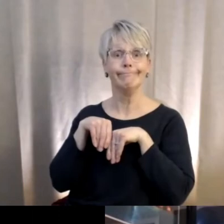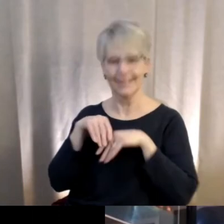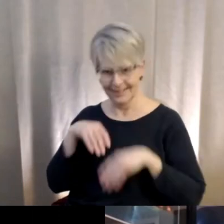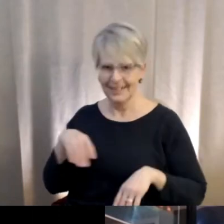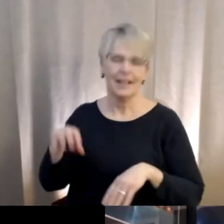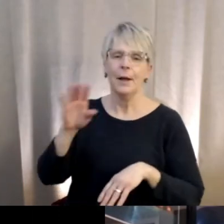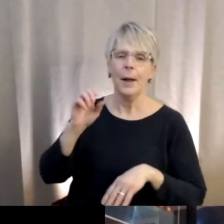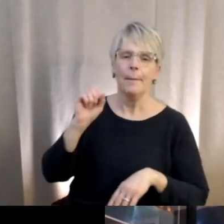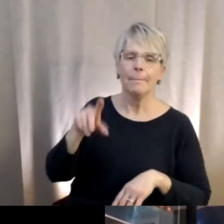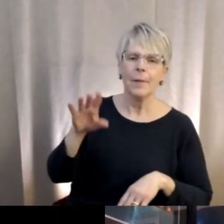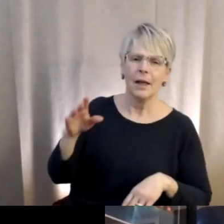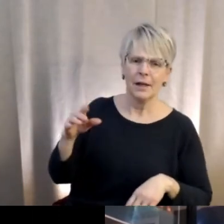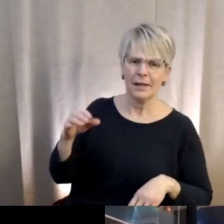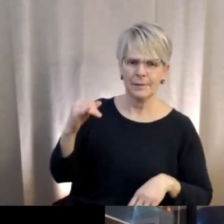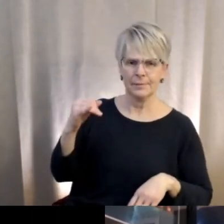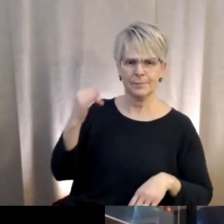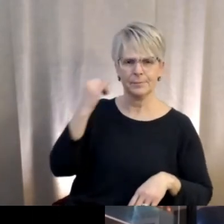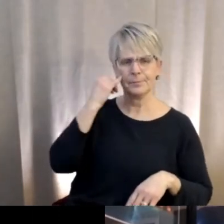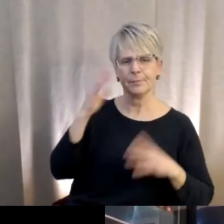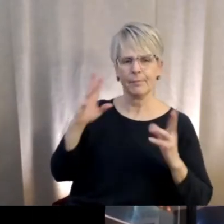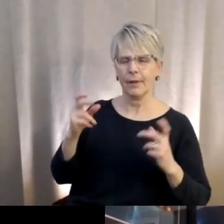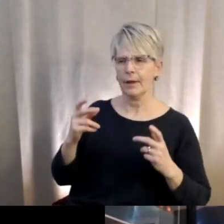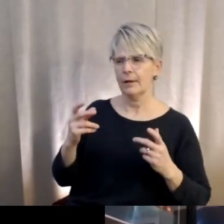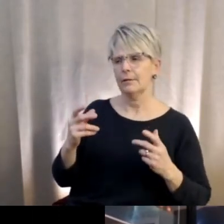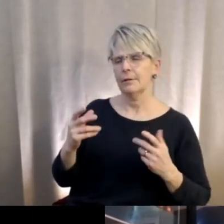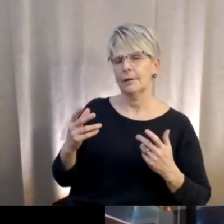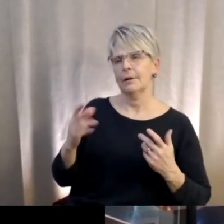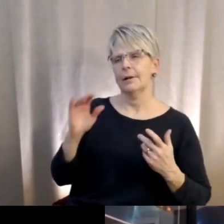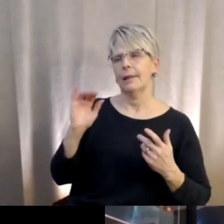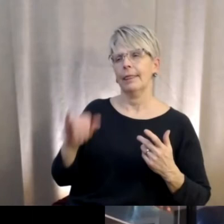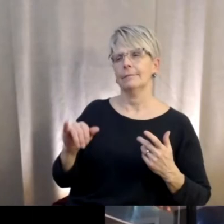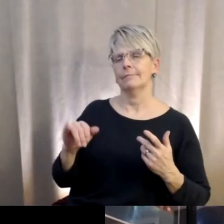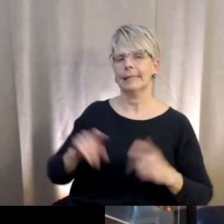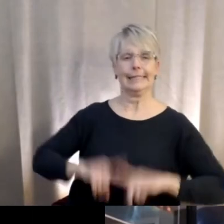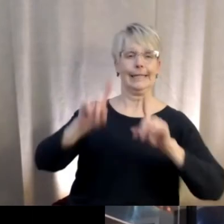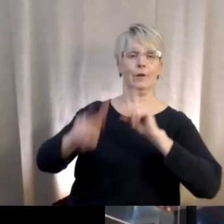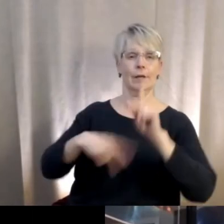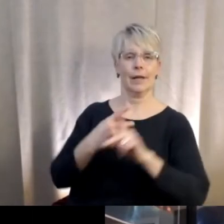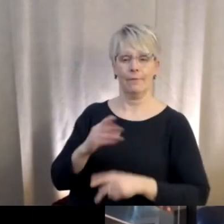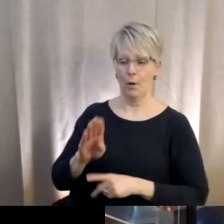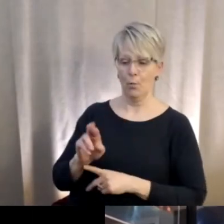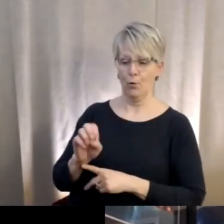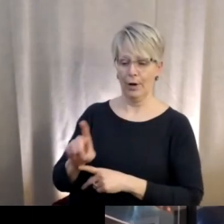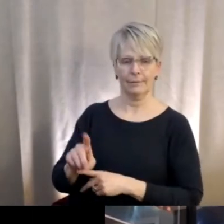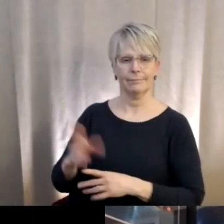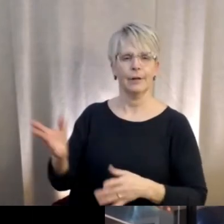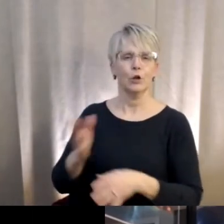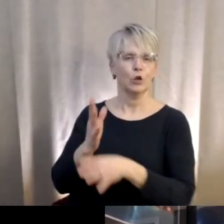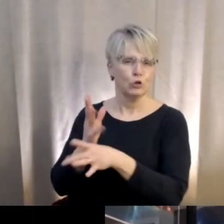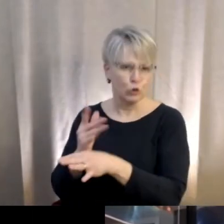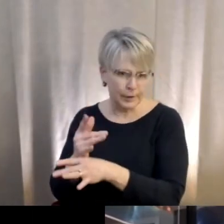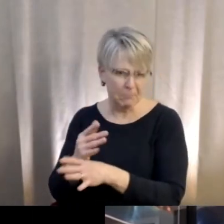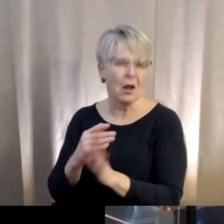What are some, if we wanted to call them non-standard breeds, which I guess what I'm saying is like, take away the German Shepherds